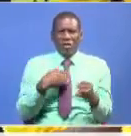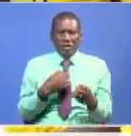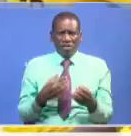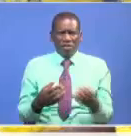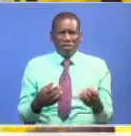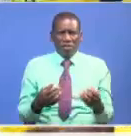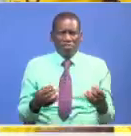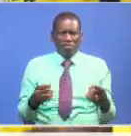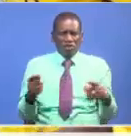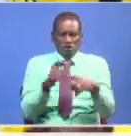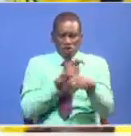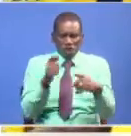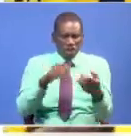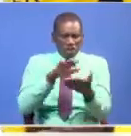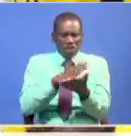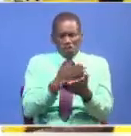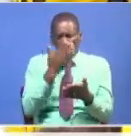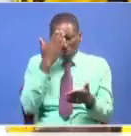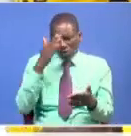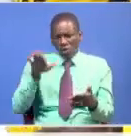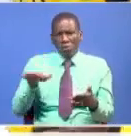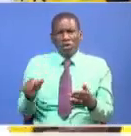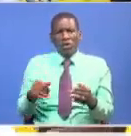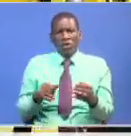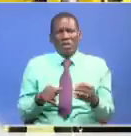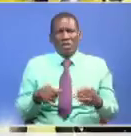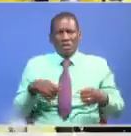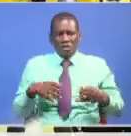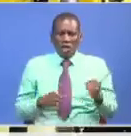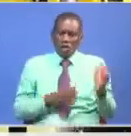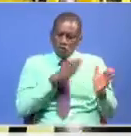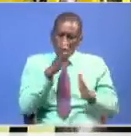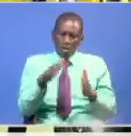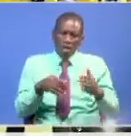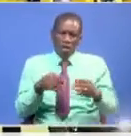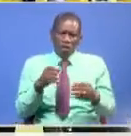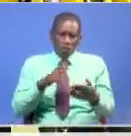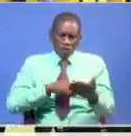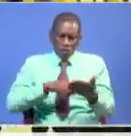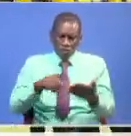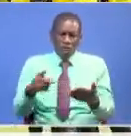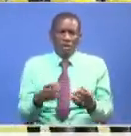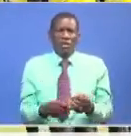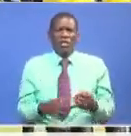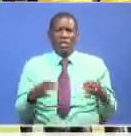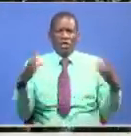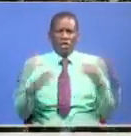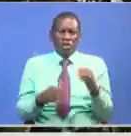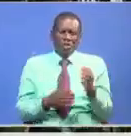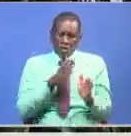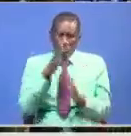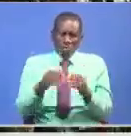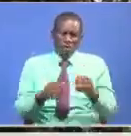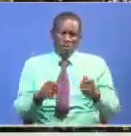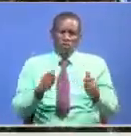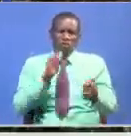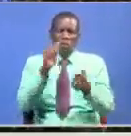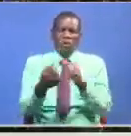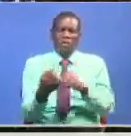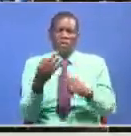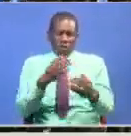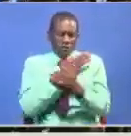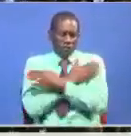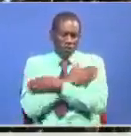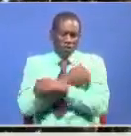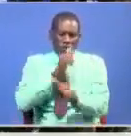shakedown training session on Monday morning, setting the tone for what's to come for the whole week. The team is scheduled to play three friendly matches during the